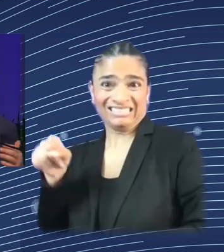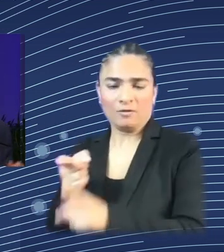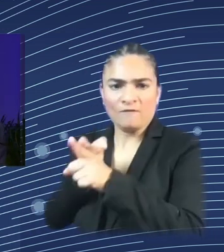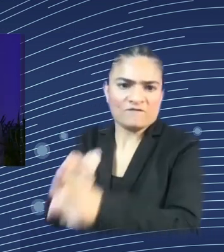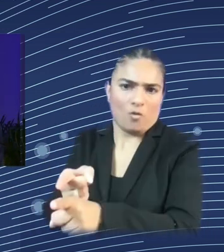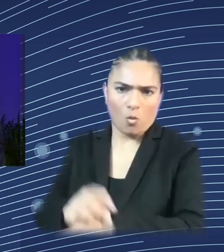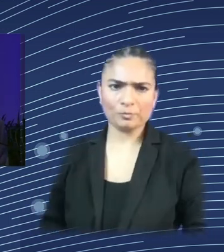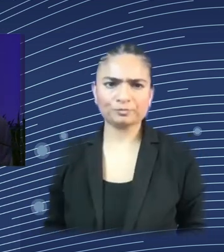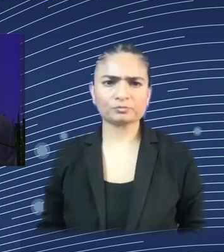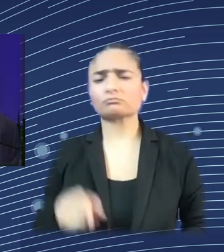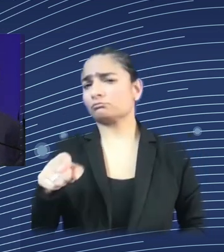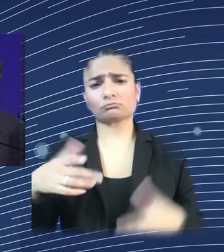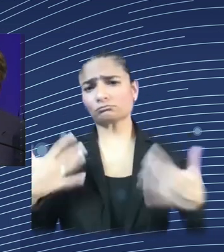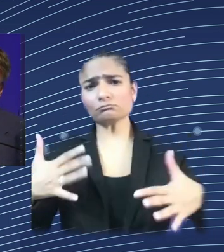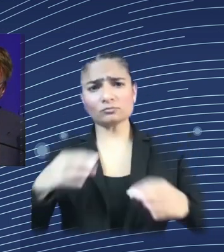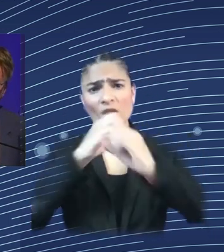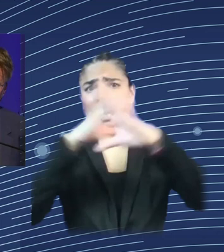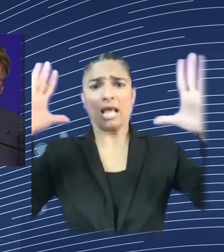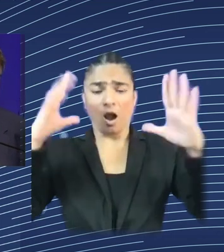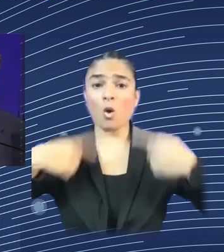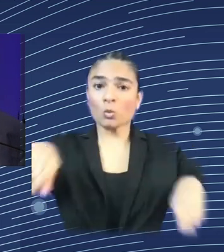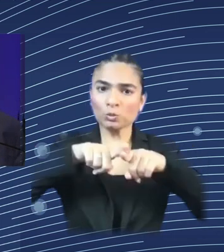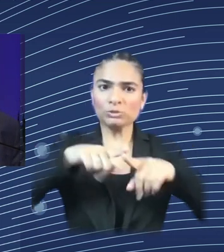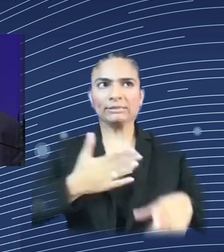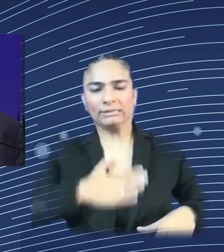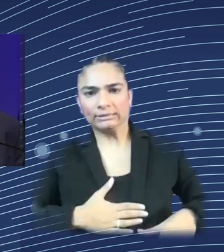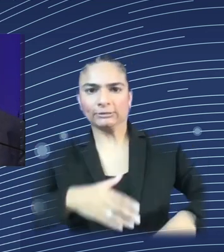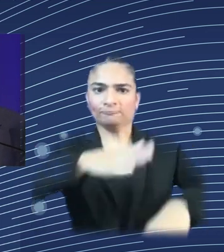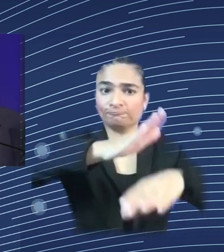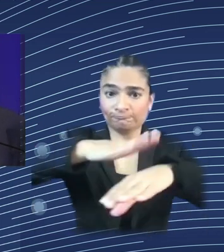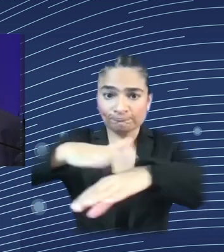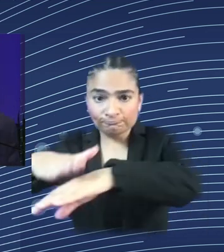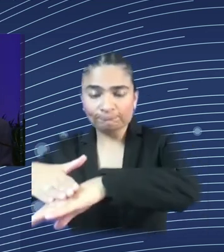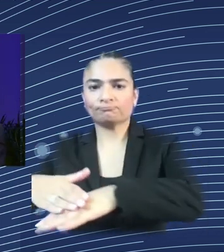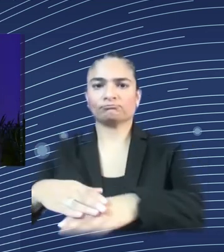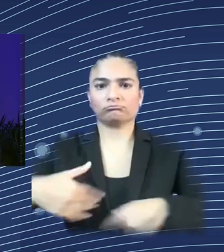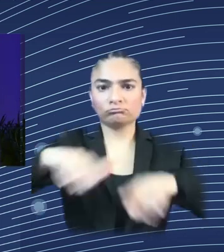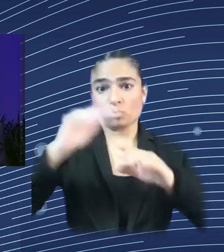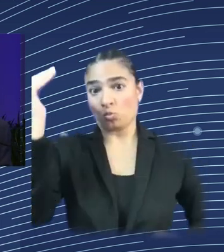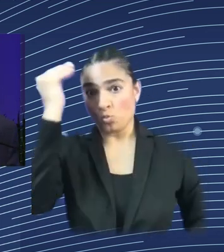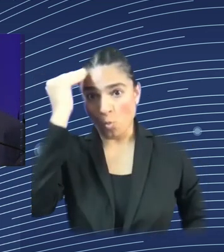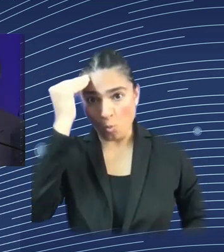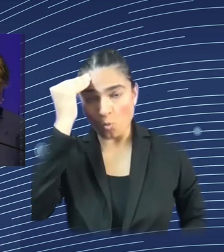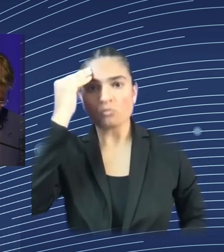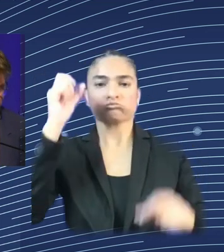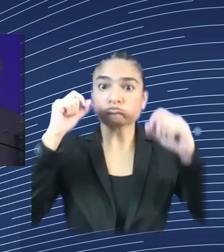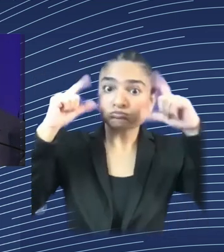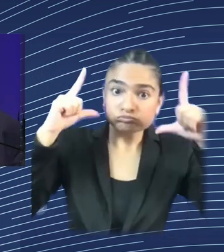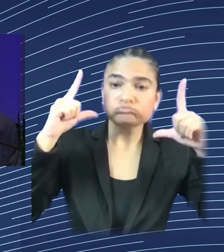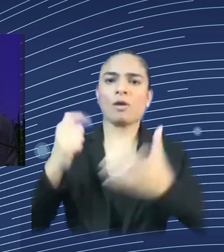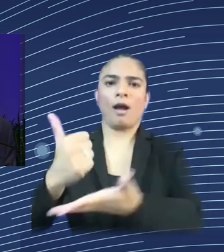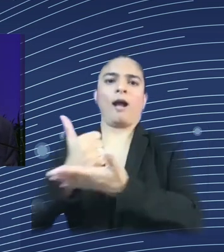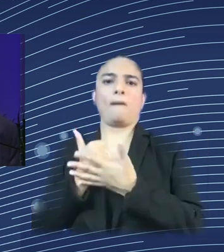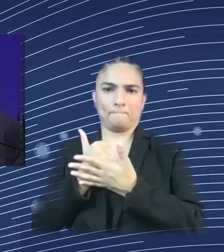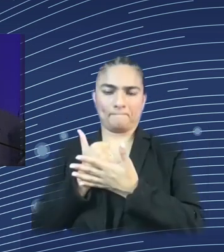and the Commission, ELA and whatever, you can really have an impact on preventing social fraud, and to avoid that we have